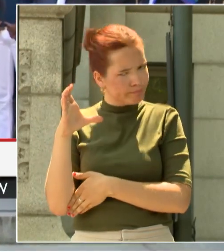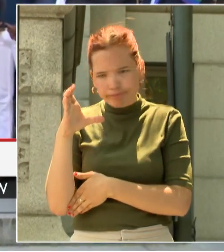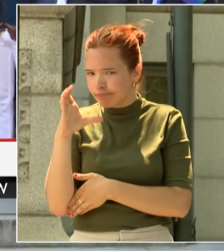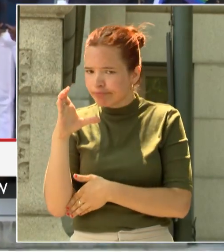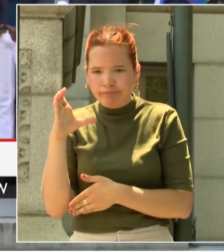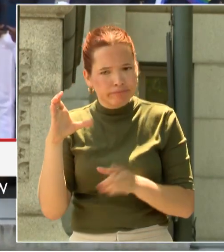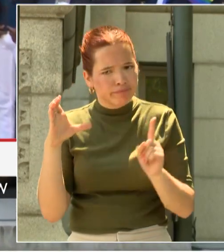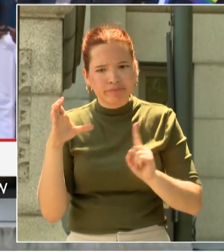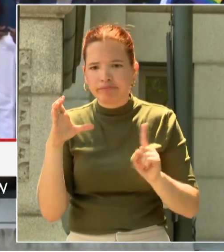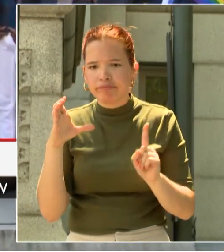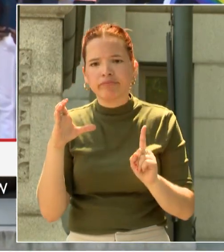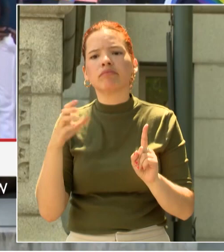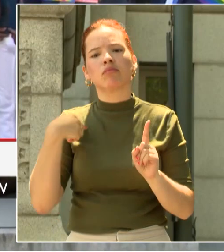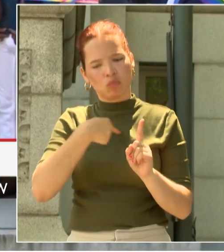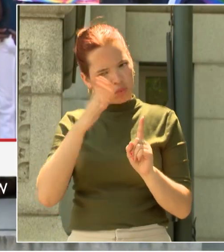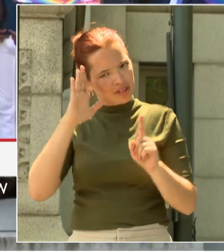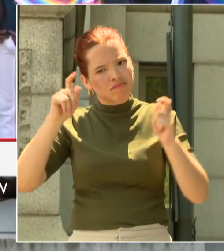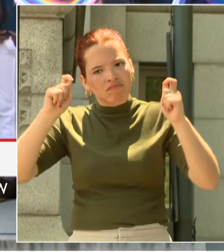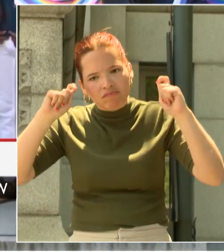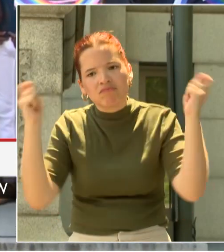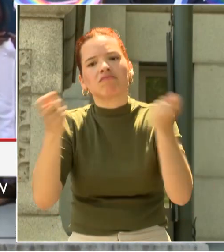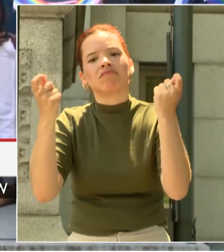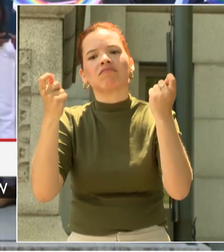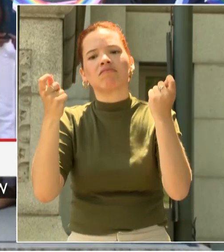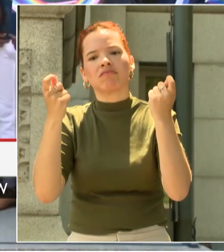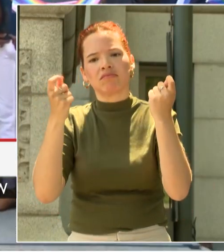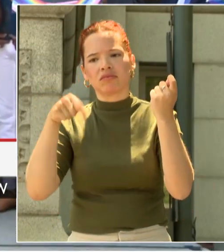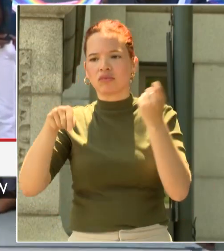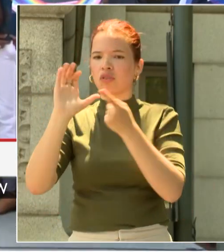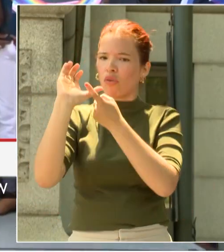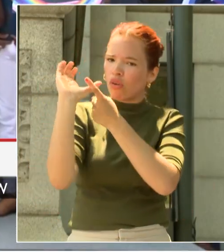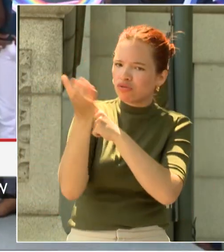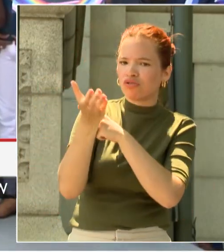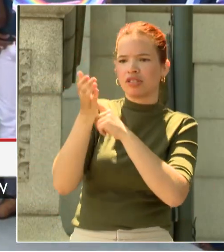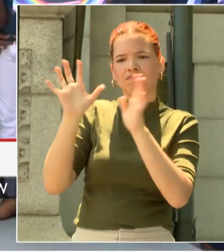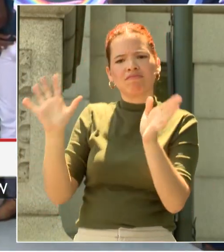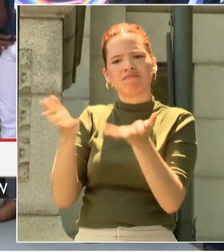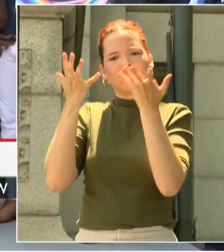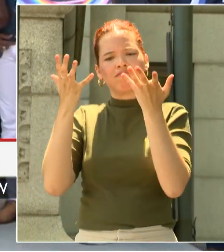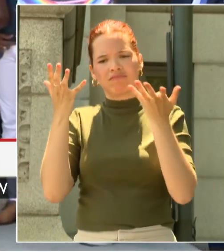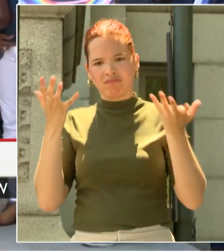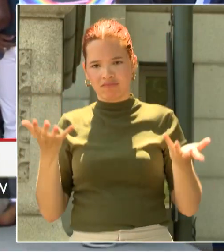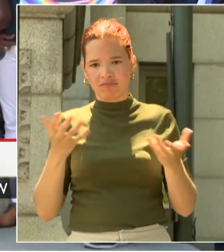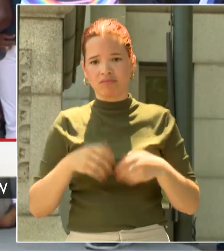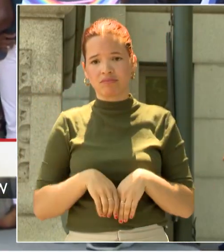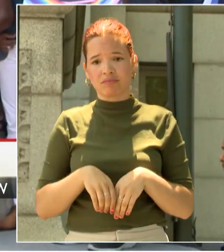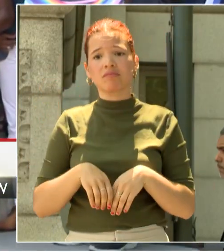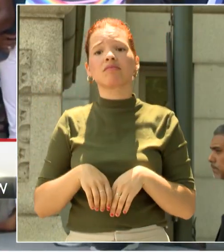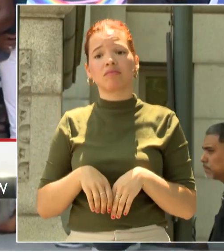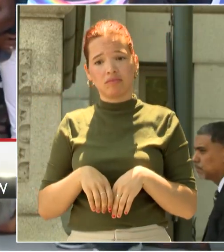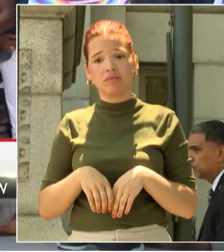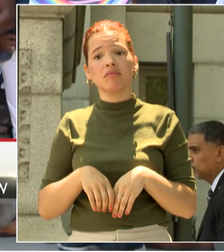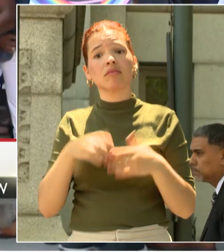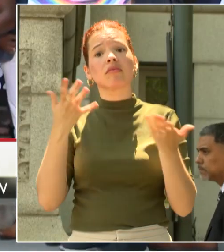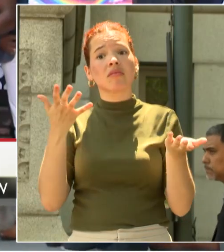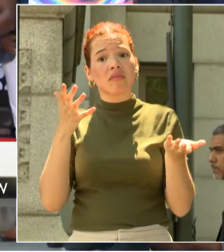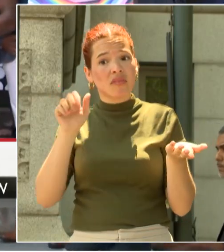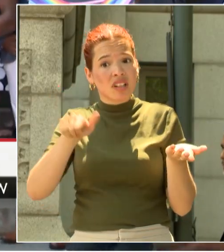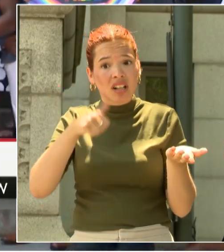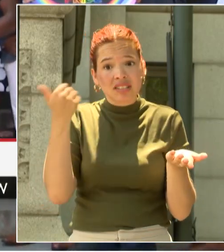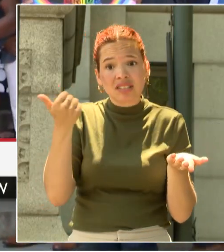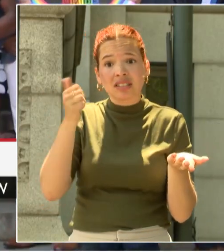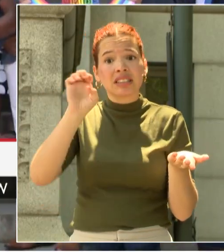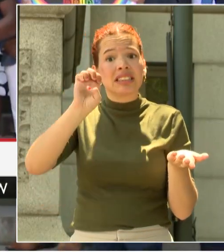We will be celebrating our culture. And if Disney needs another East Coast